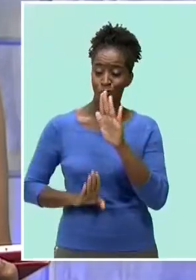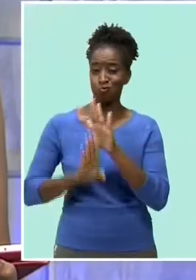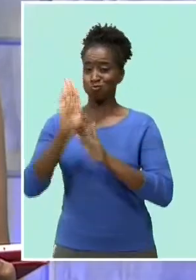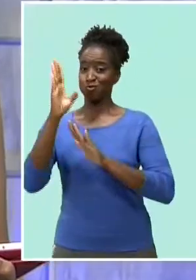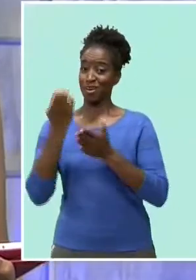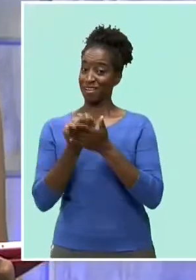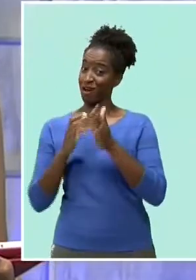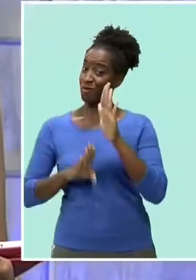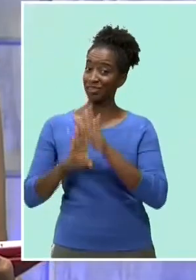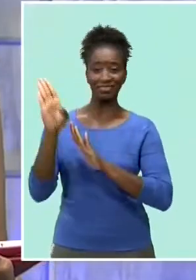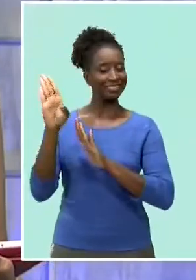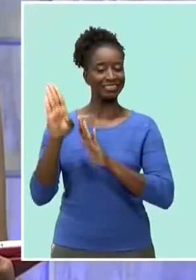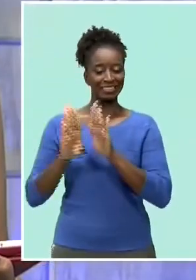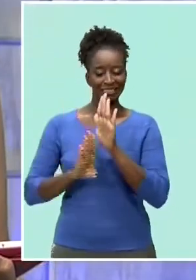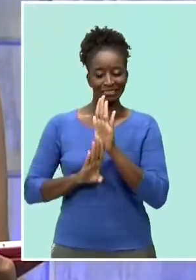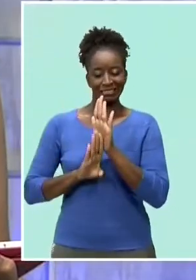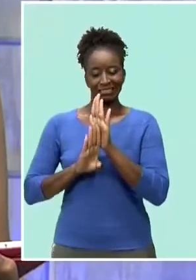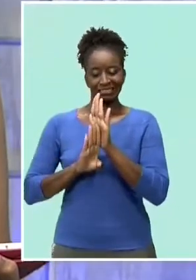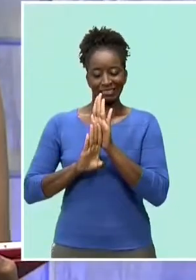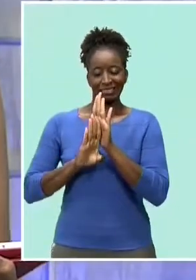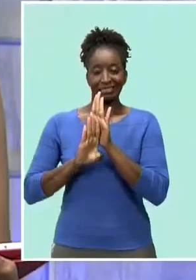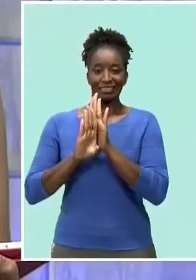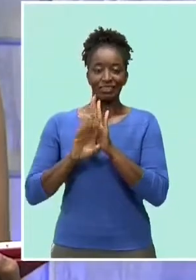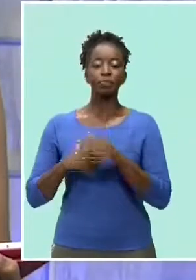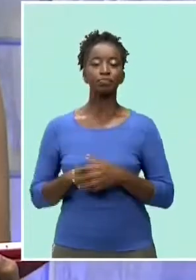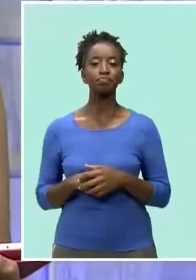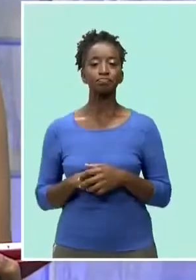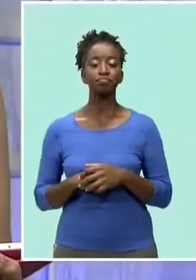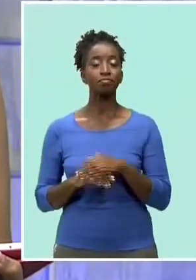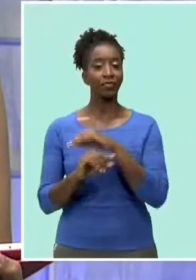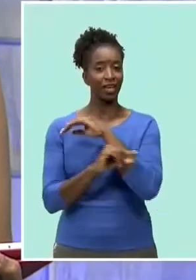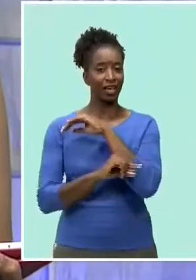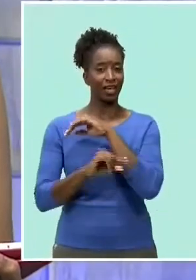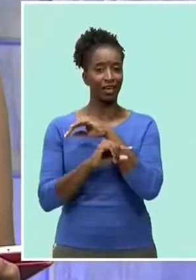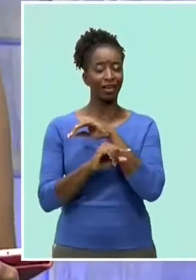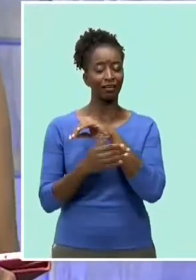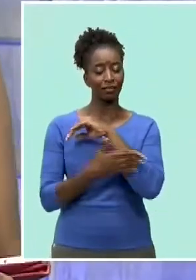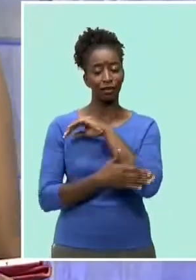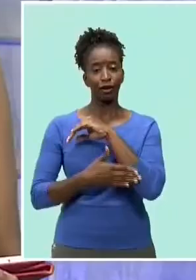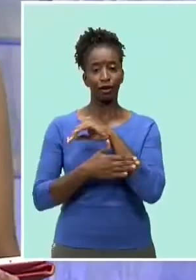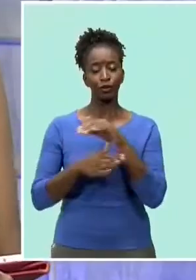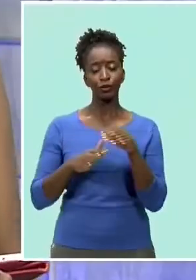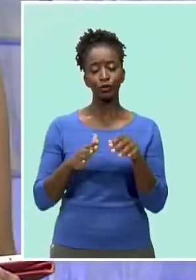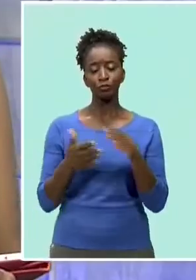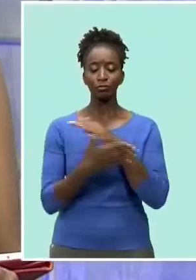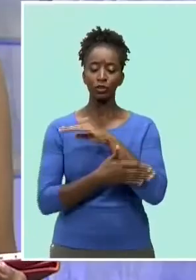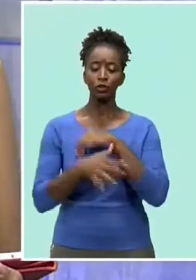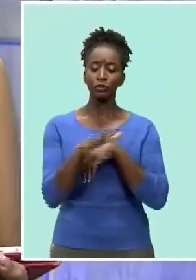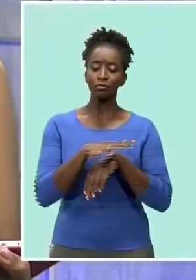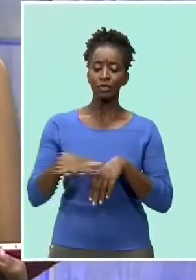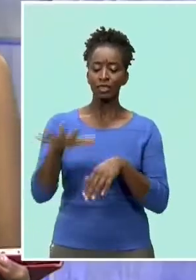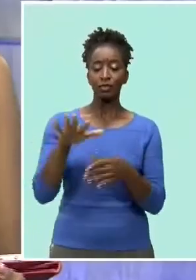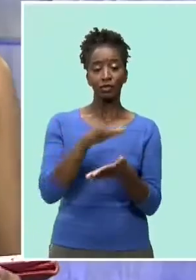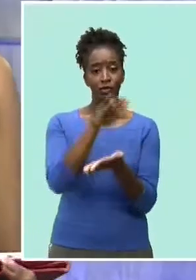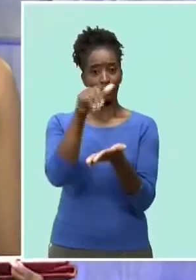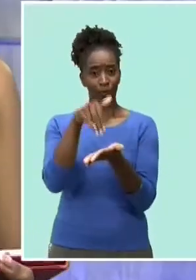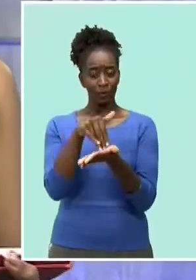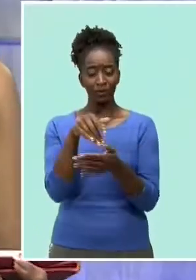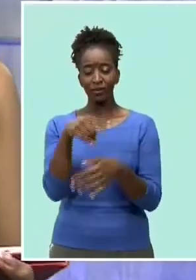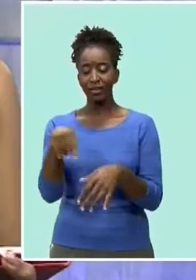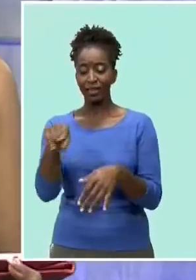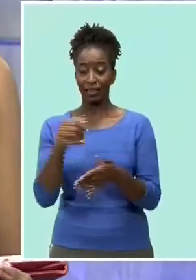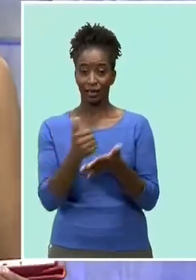Midwives stationed in Guyana's hinterland communities are being encouraged by Minister of Public Health Walter Lawrence to make use of public health facilities